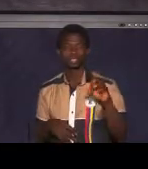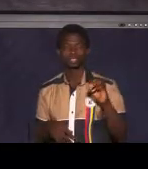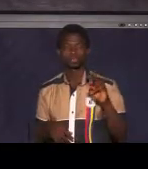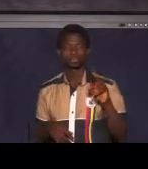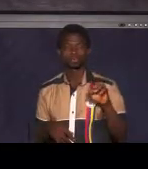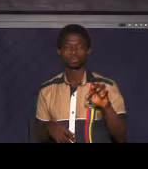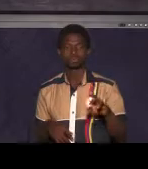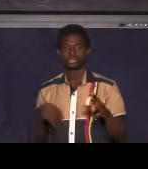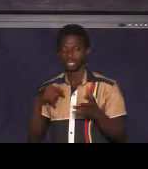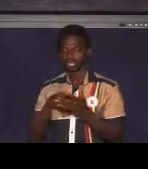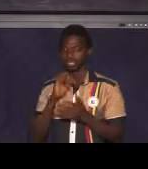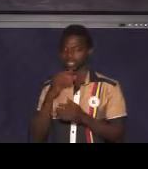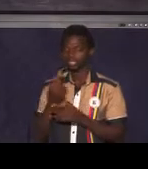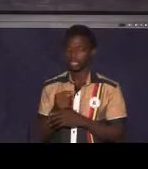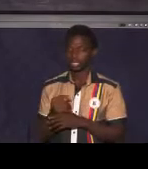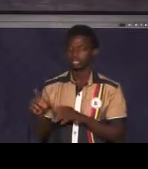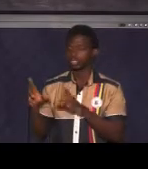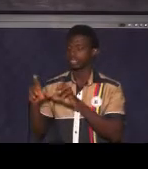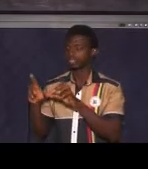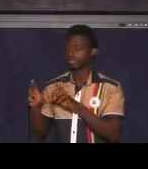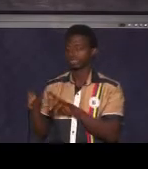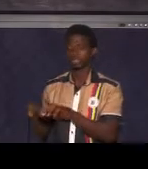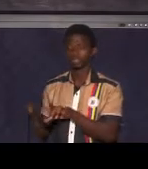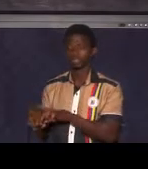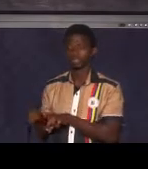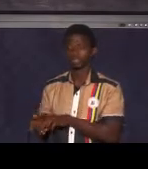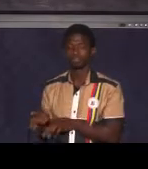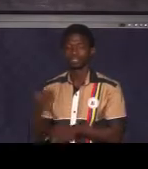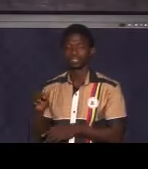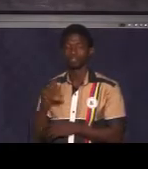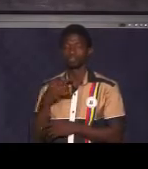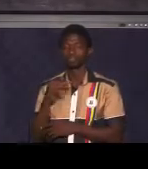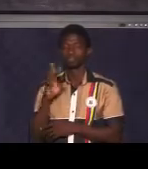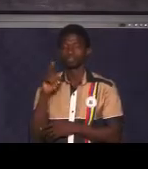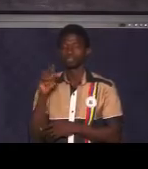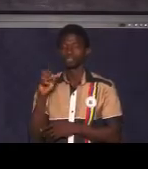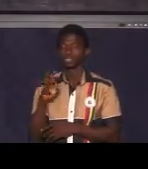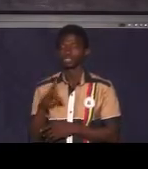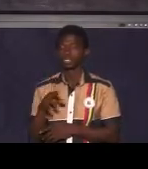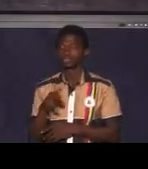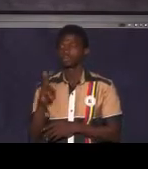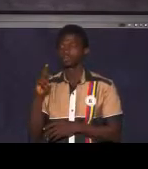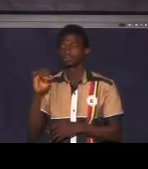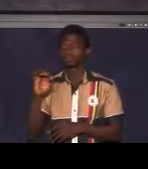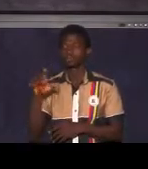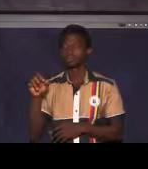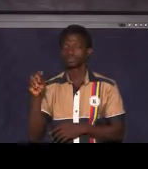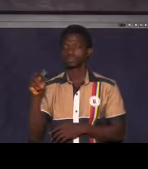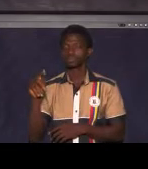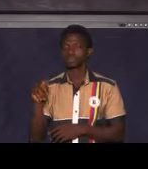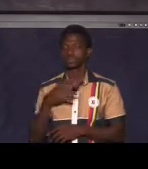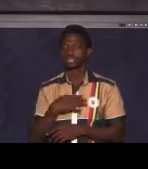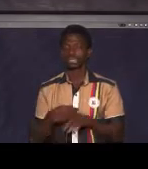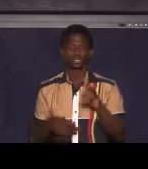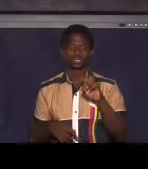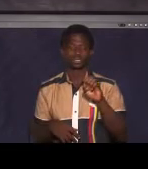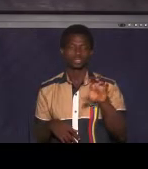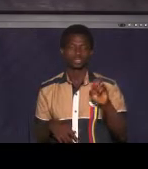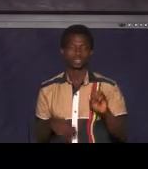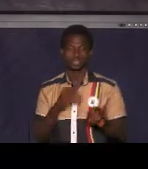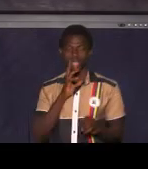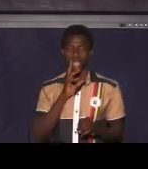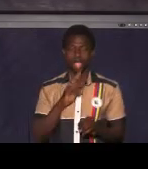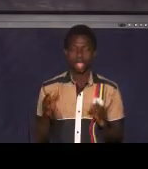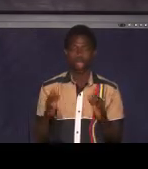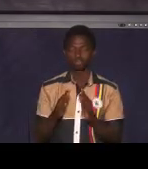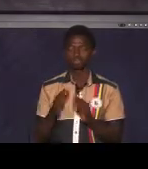These are the graduations of the meter. So this is the meter right here. Milli, centi, and deci are smaller